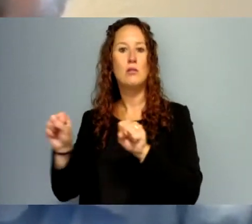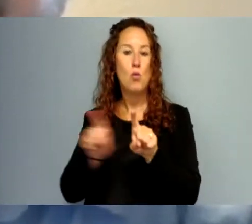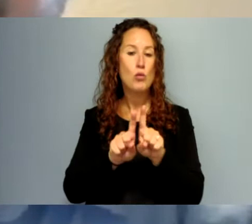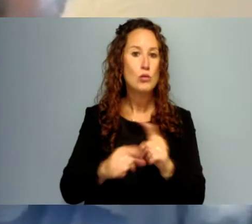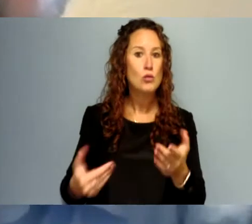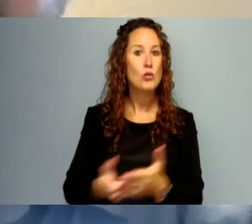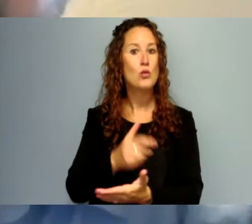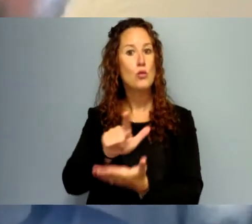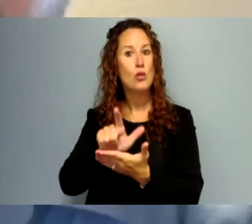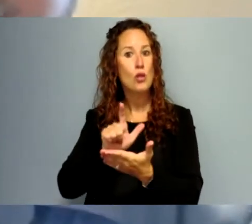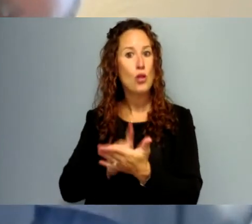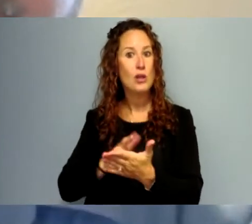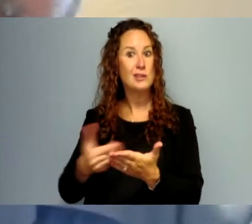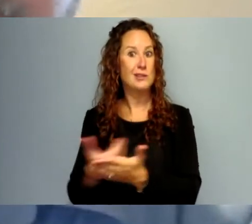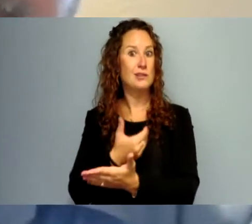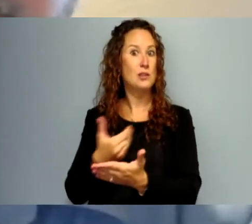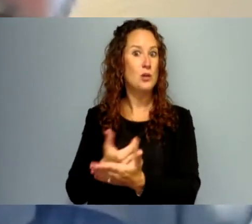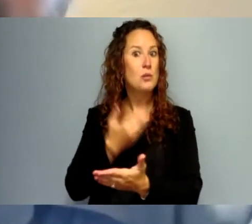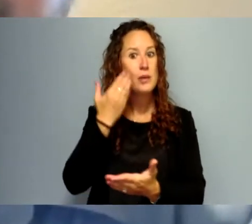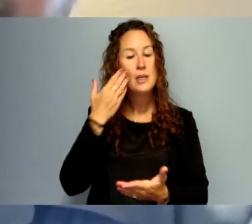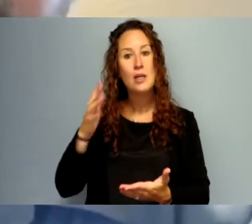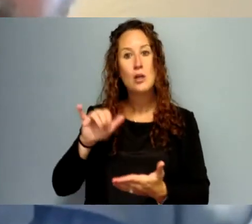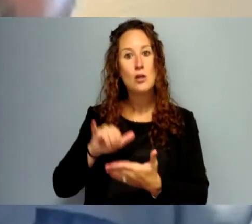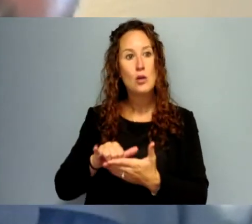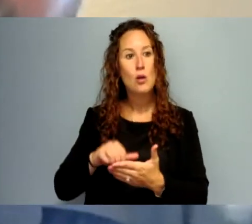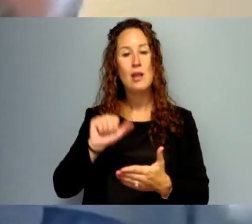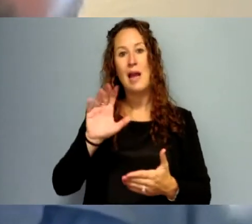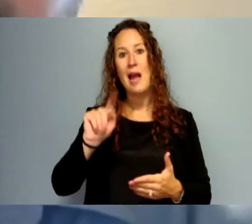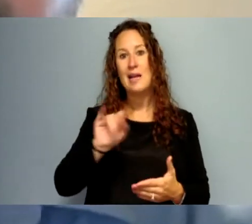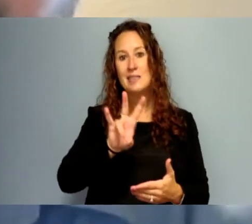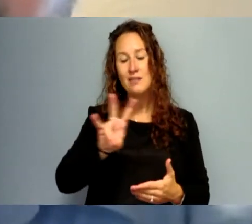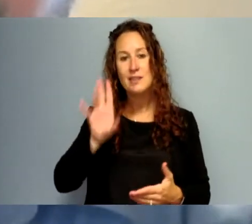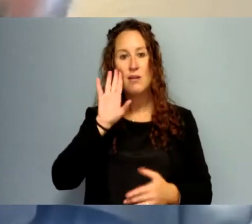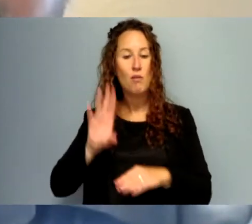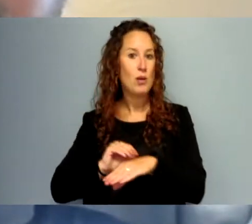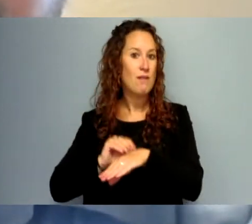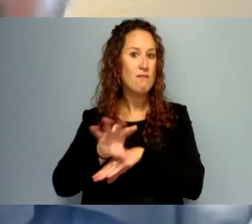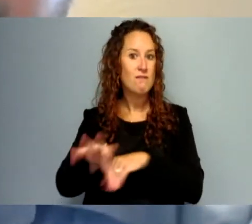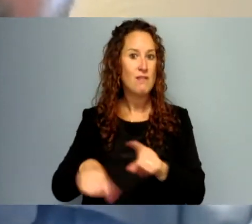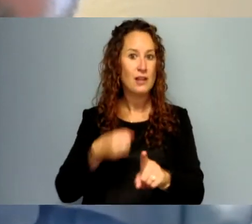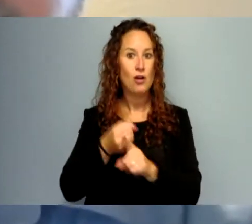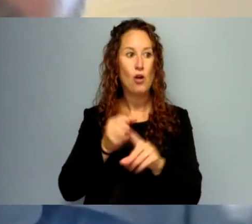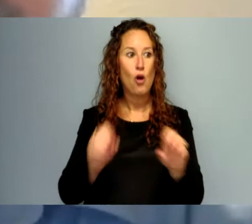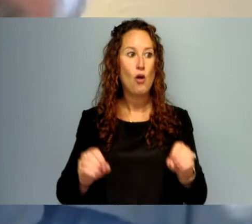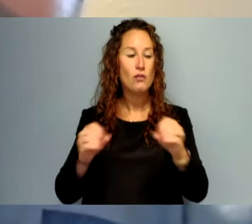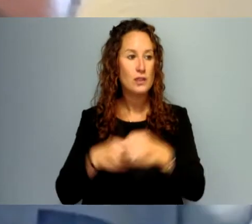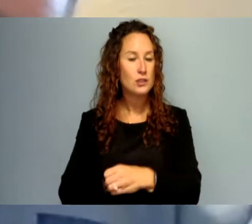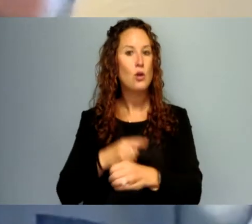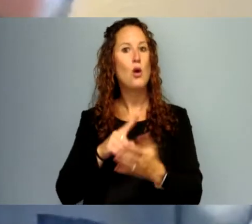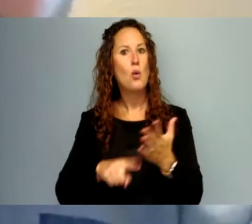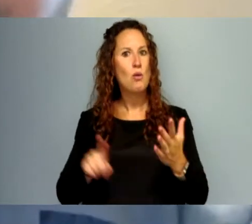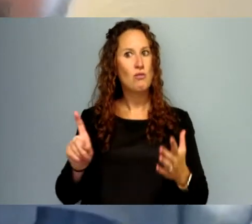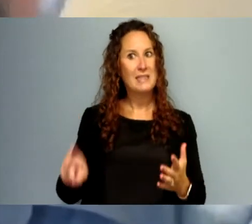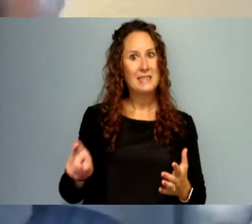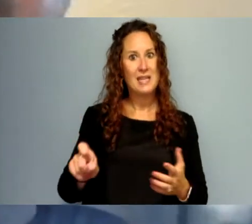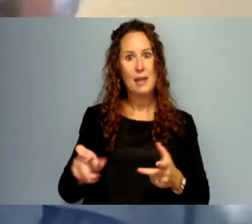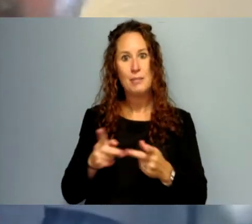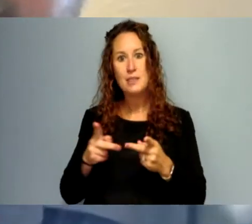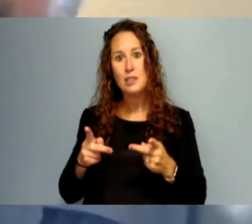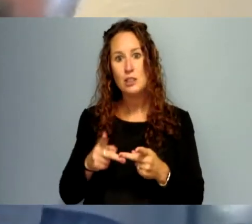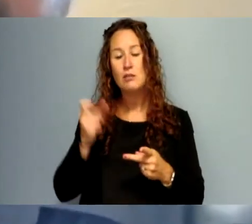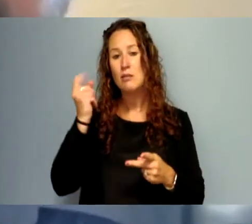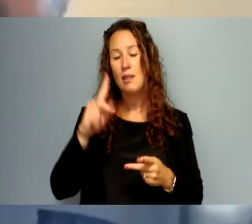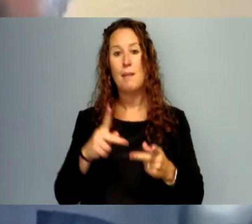degree of how much Act 77 would affect our office and what would really be needed by the position. While the position was